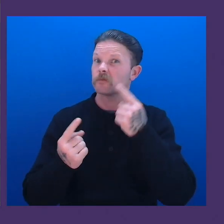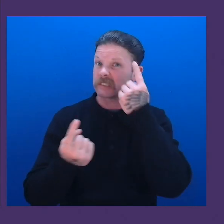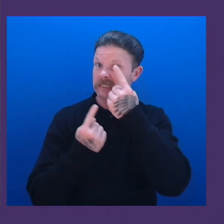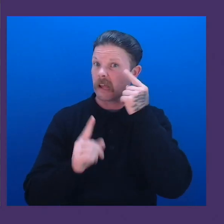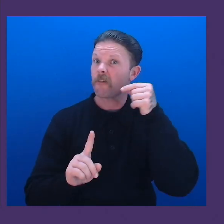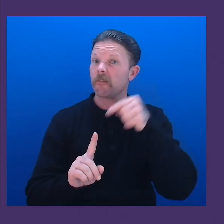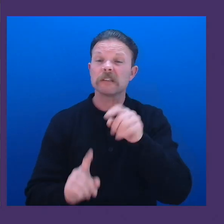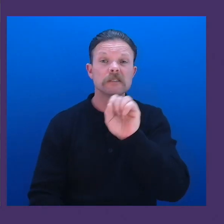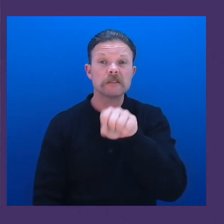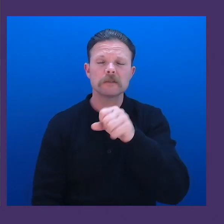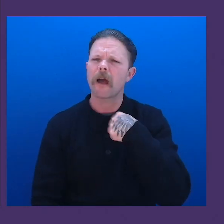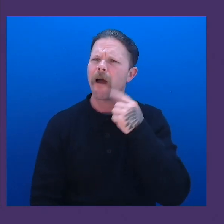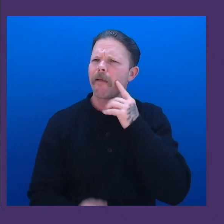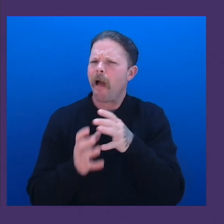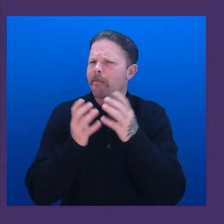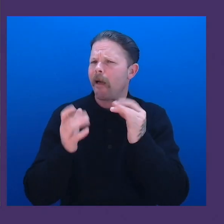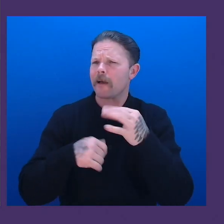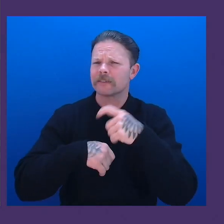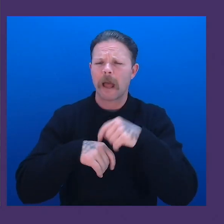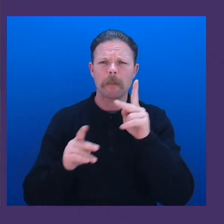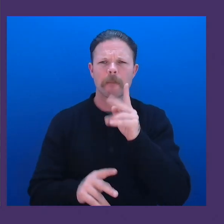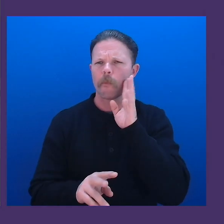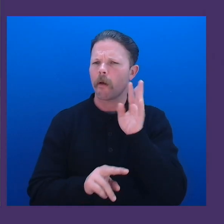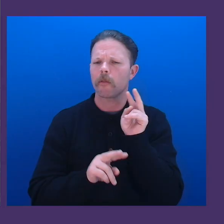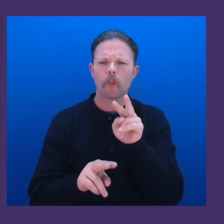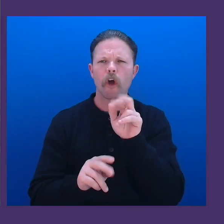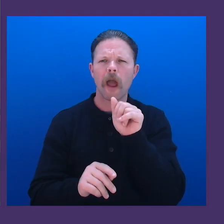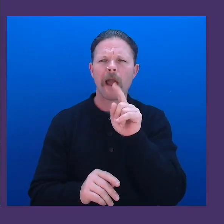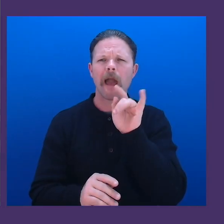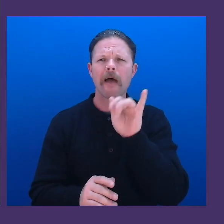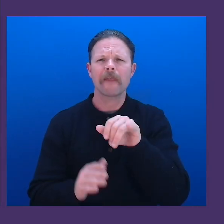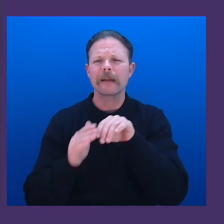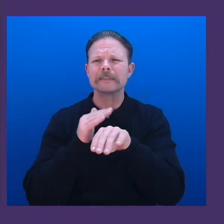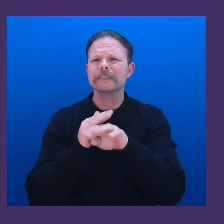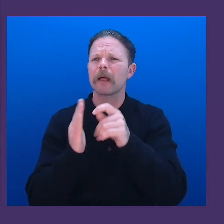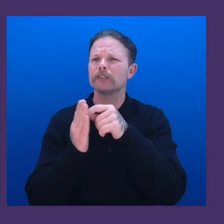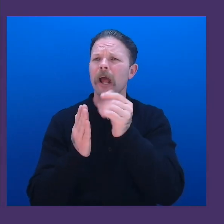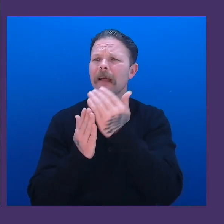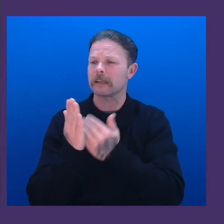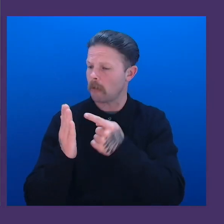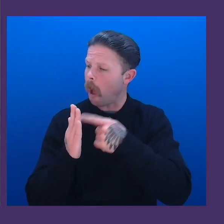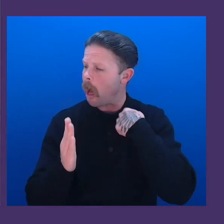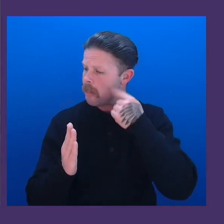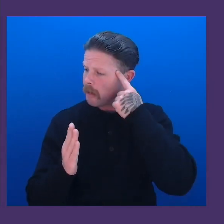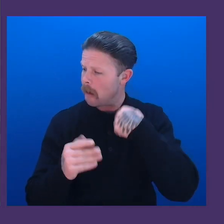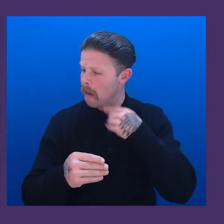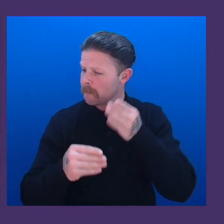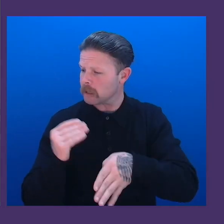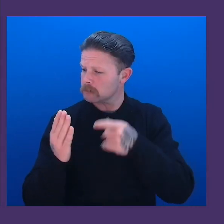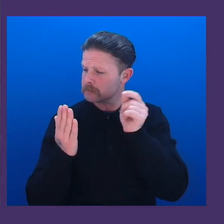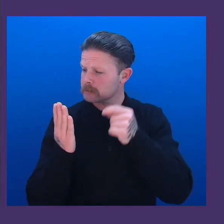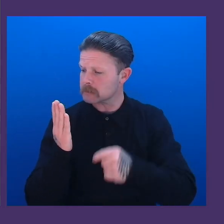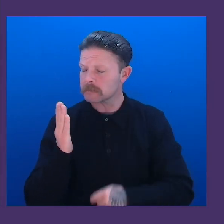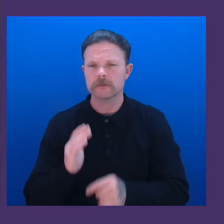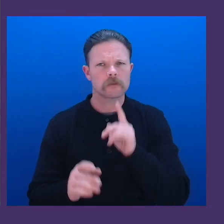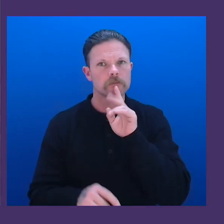lot of the times people just look at accessibility checklists and then think they're done. But it's super important throughout the